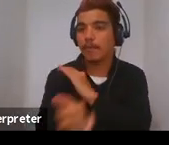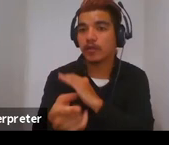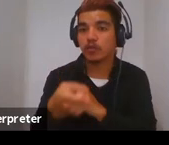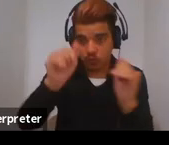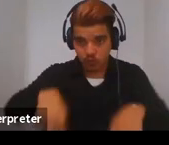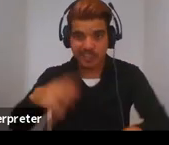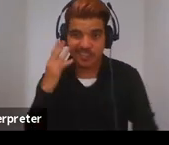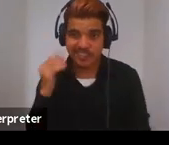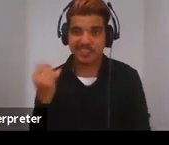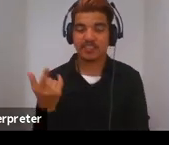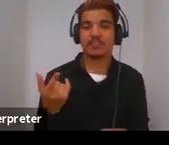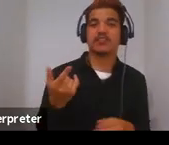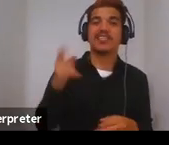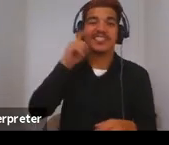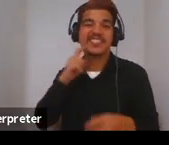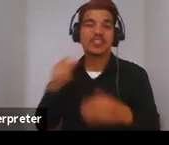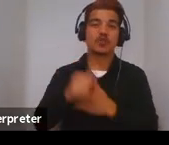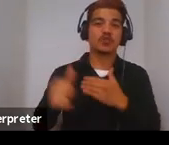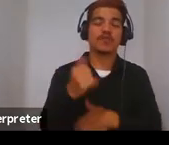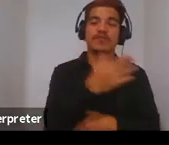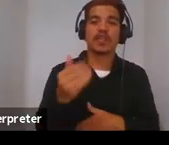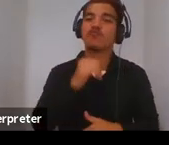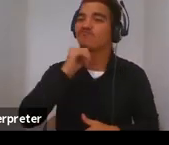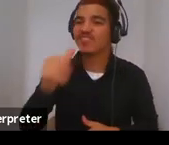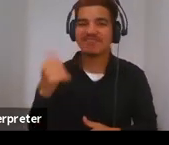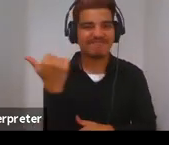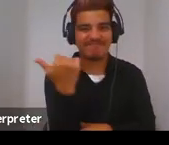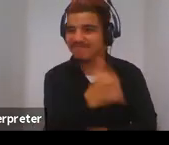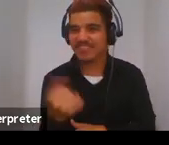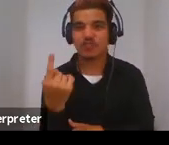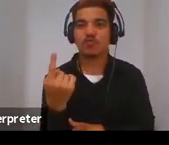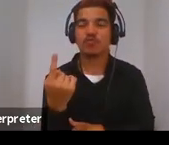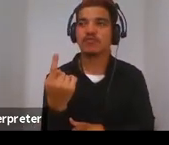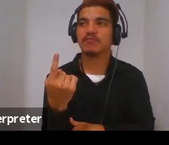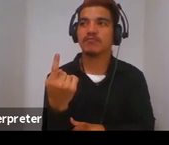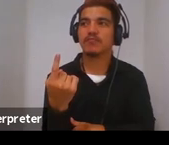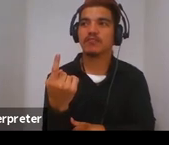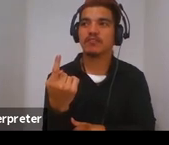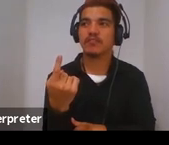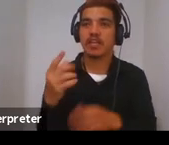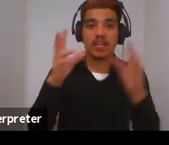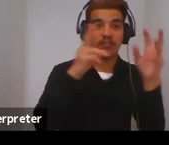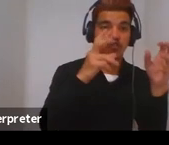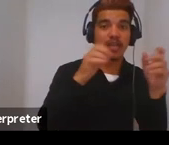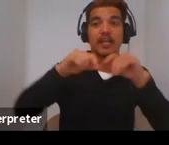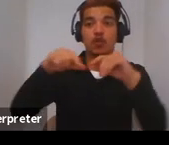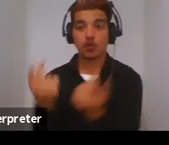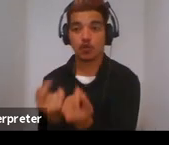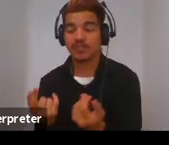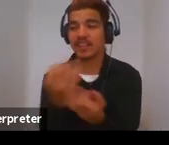experience sexual violence. And there is not any one of these categories or groups that is